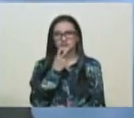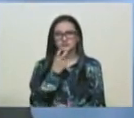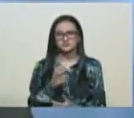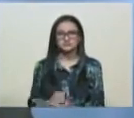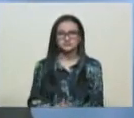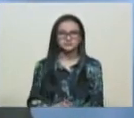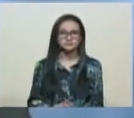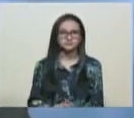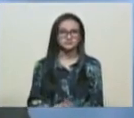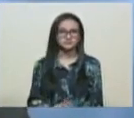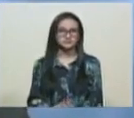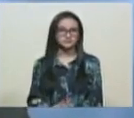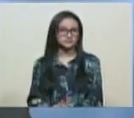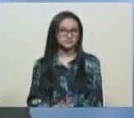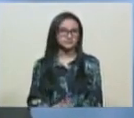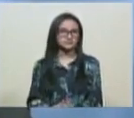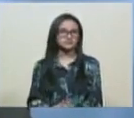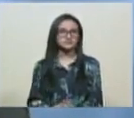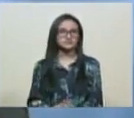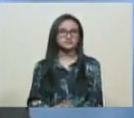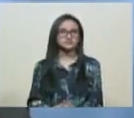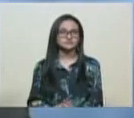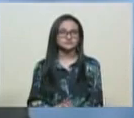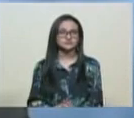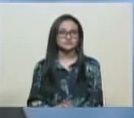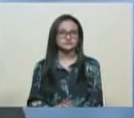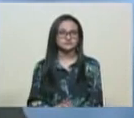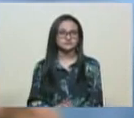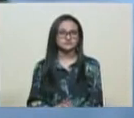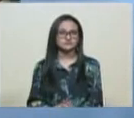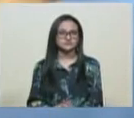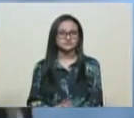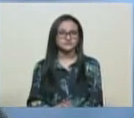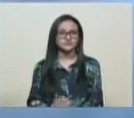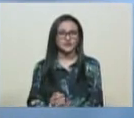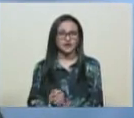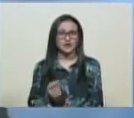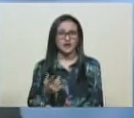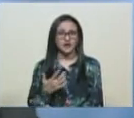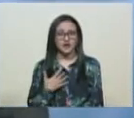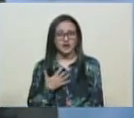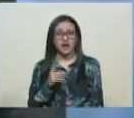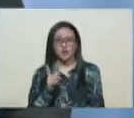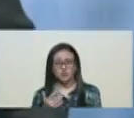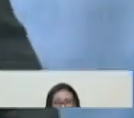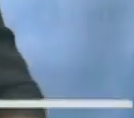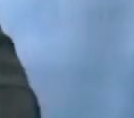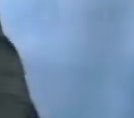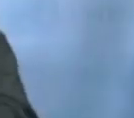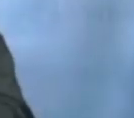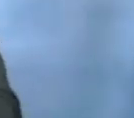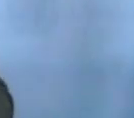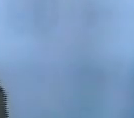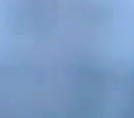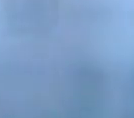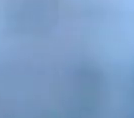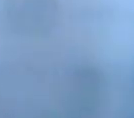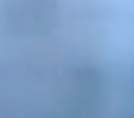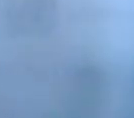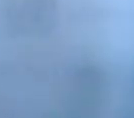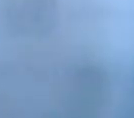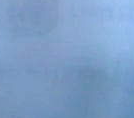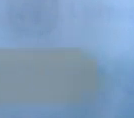or already in the world. La verdad es que por un momento confundimos si estamos escuchando al presidente